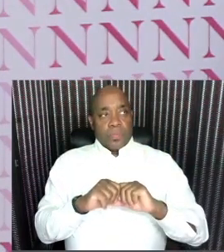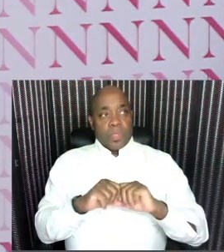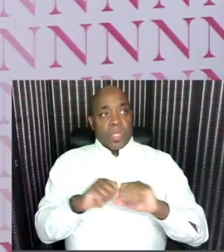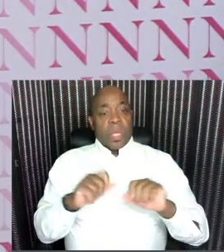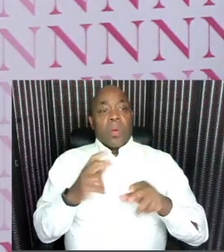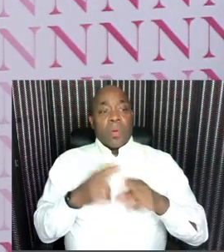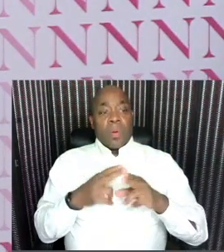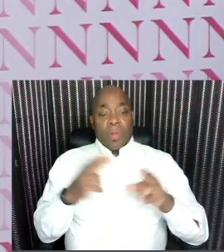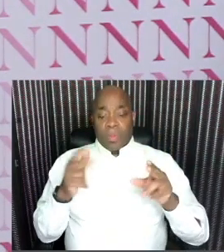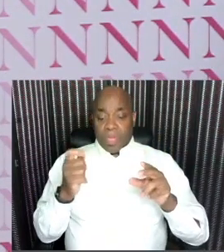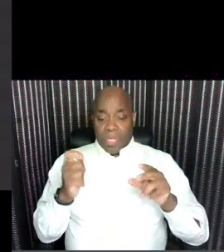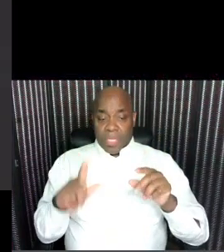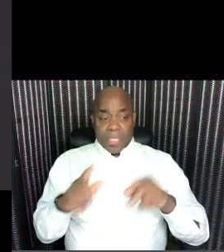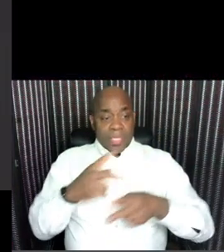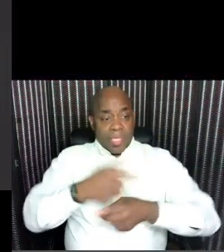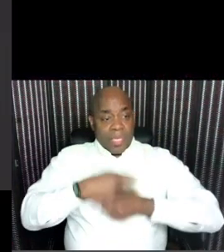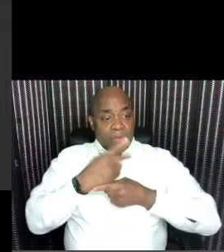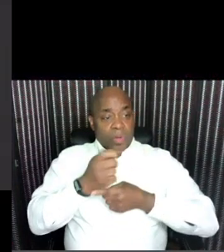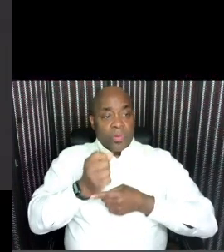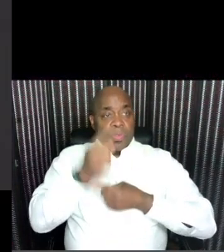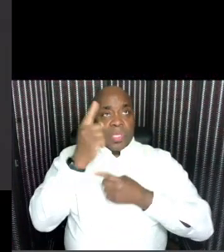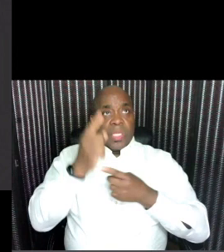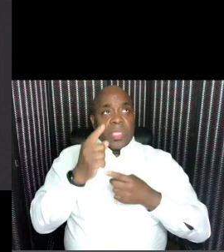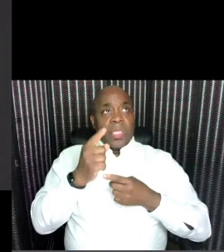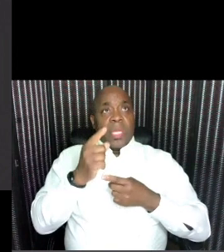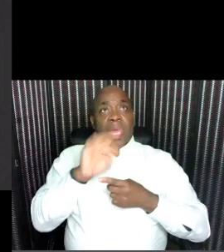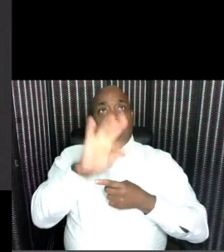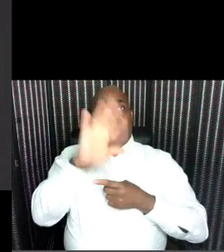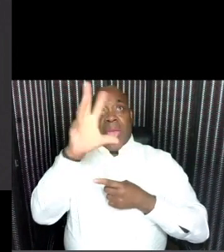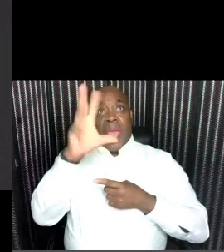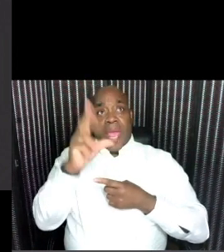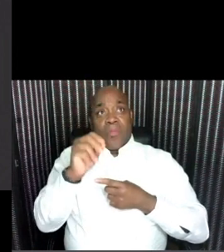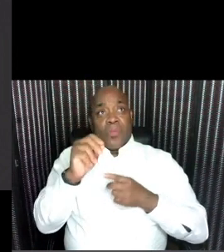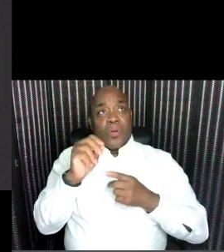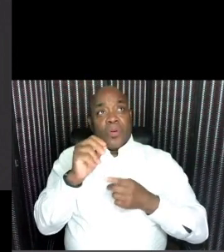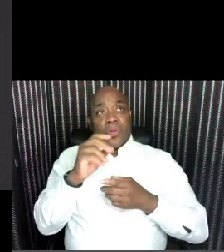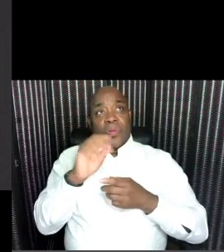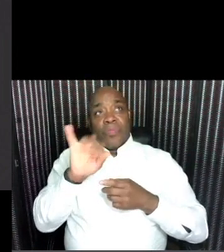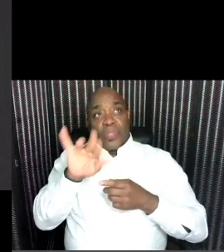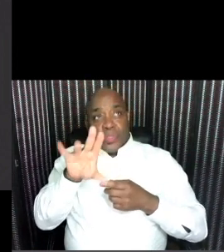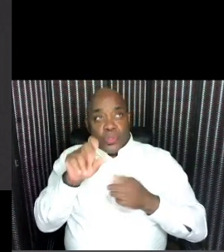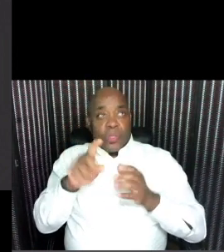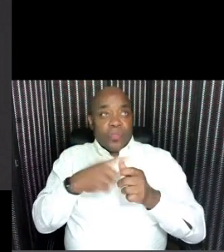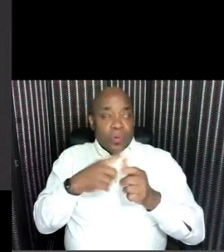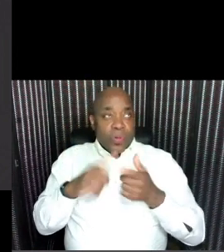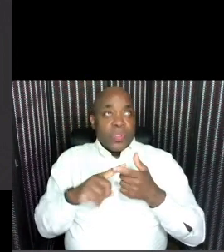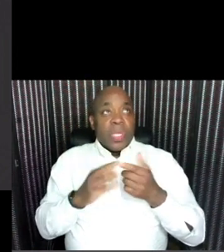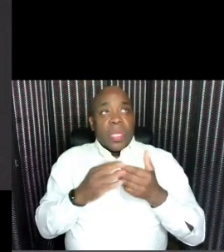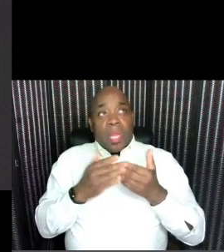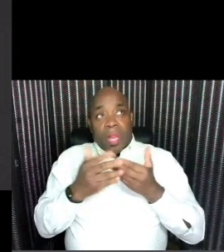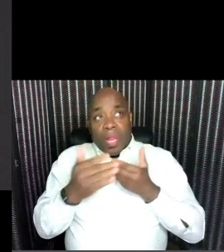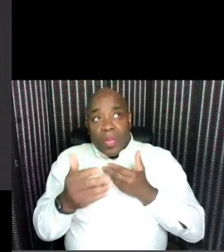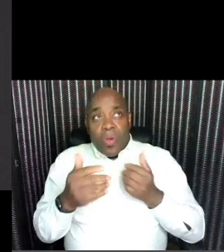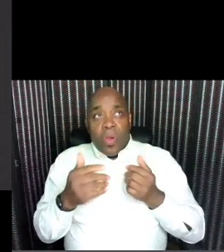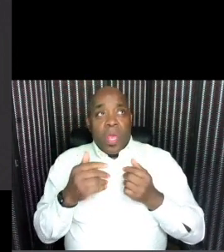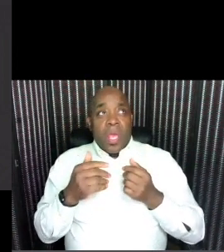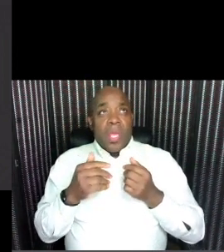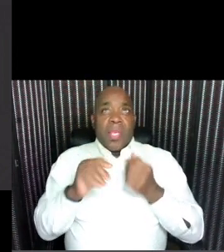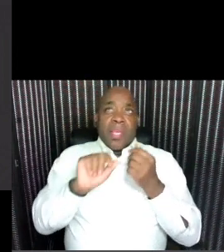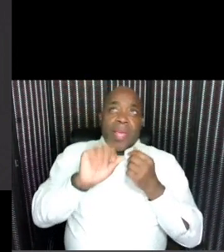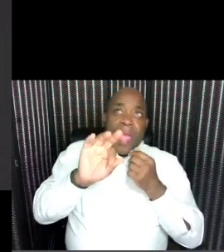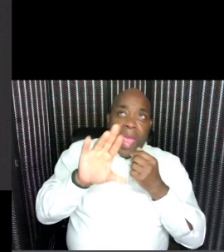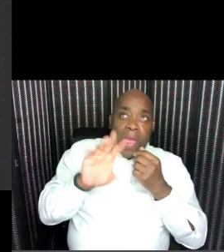really careful understanding of Afrofuturism, first in More Brilliant Than the Sun, then later on in further considerations of Afrofuturism, where he talks about it